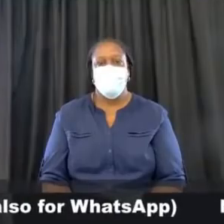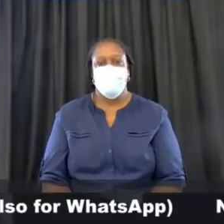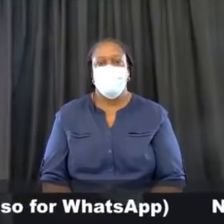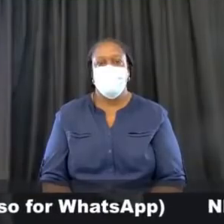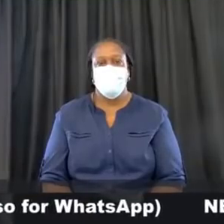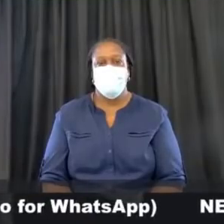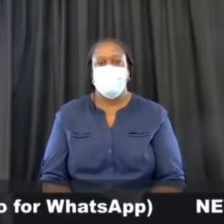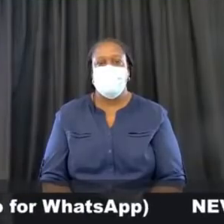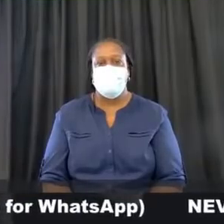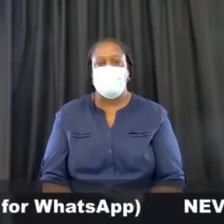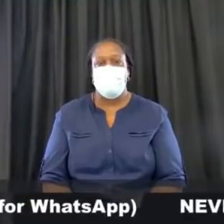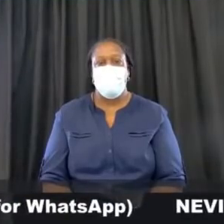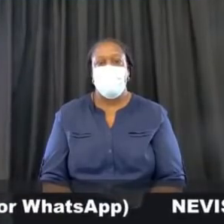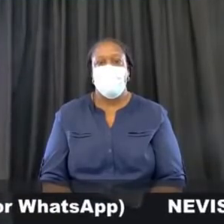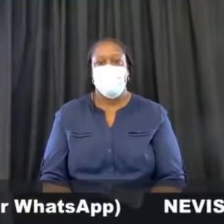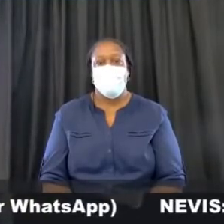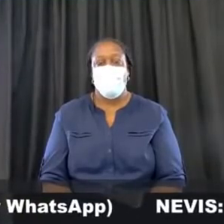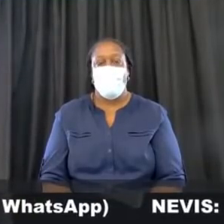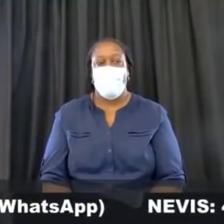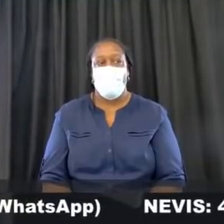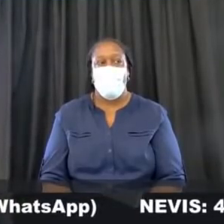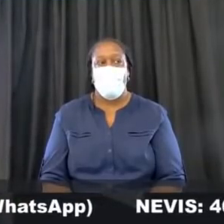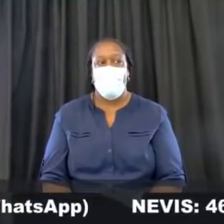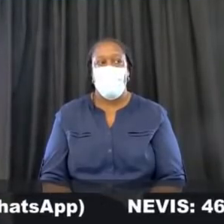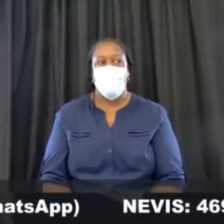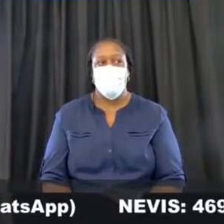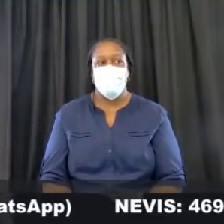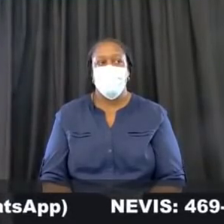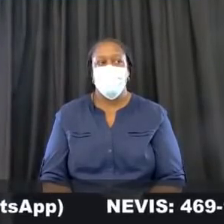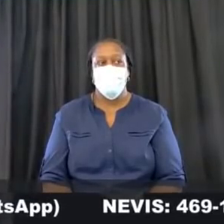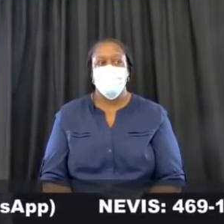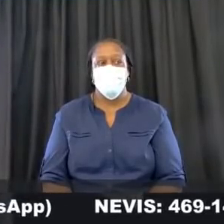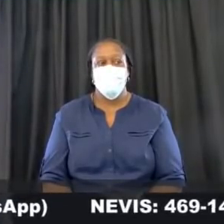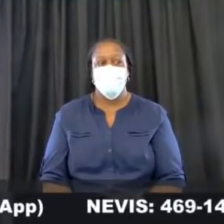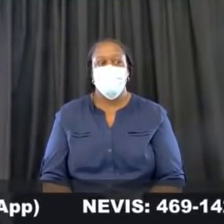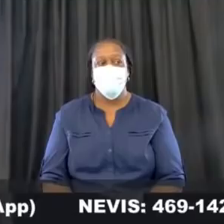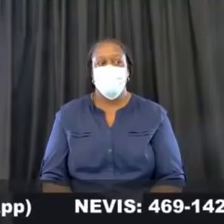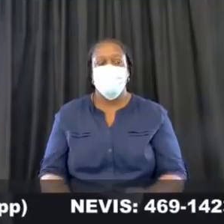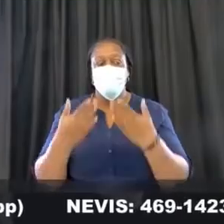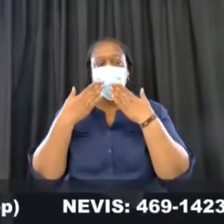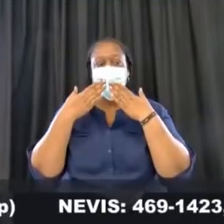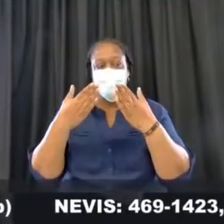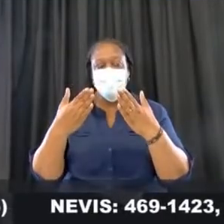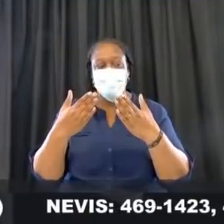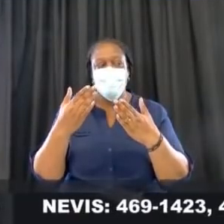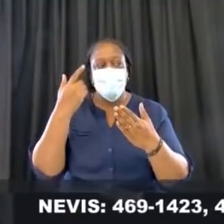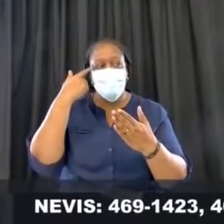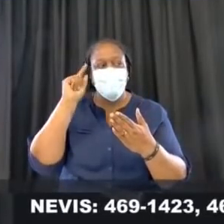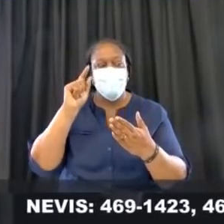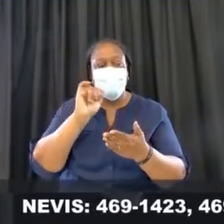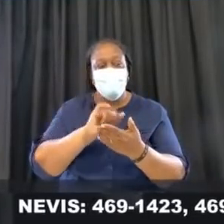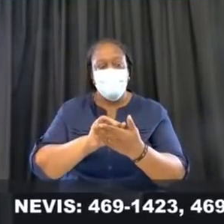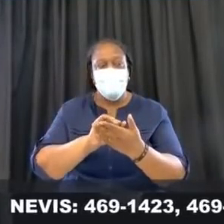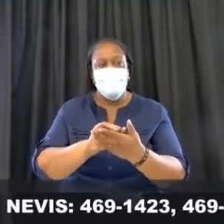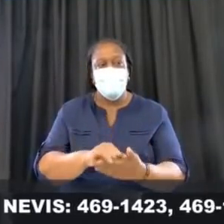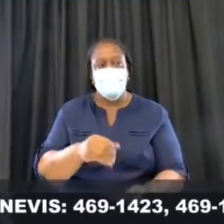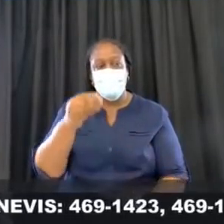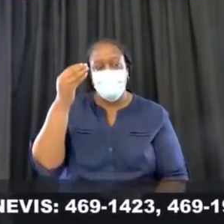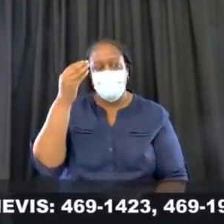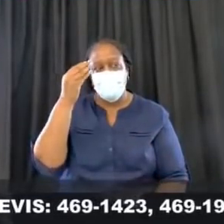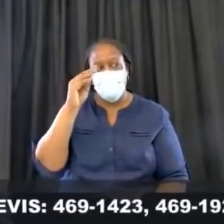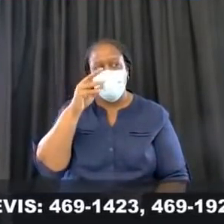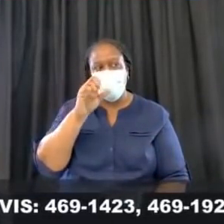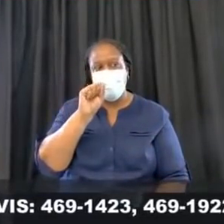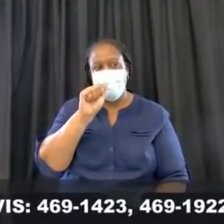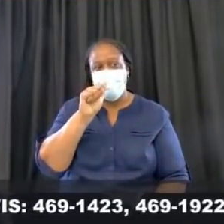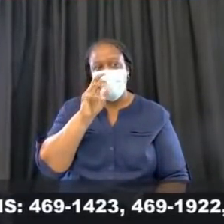Thank you very much, Mr. Samuel, for your presentation. We now come to the